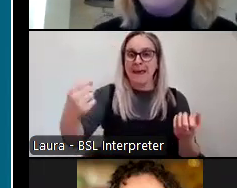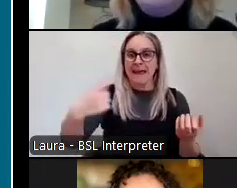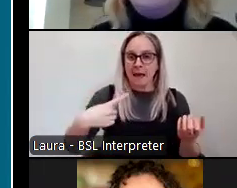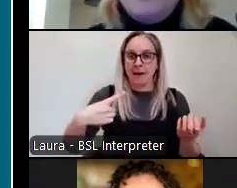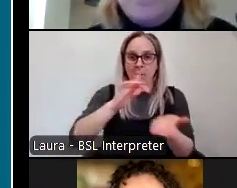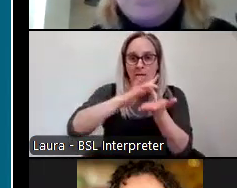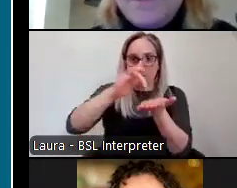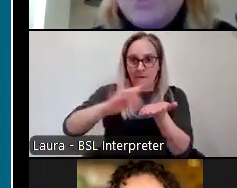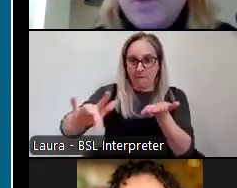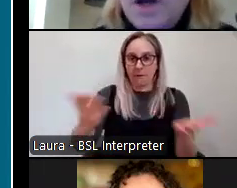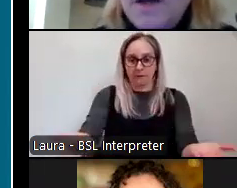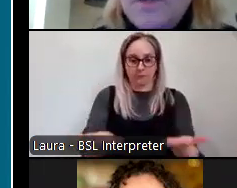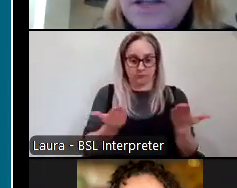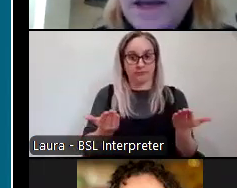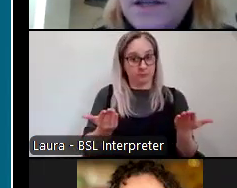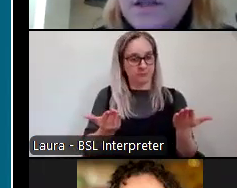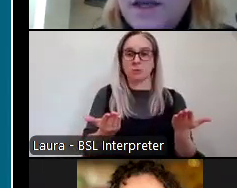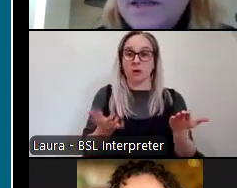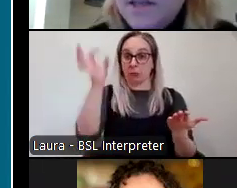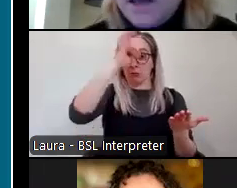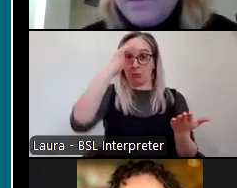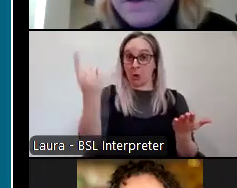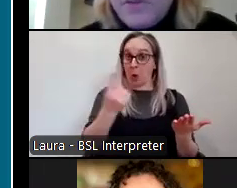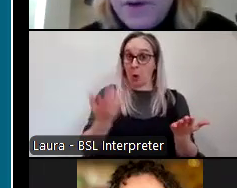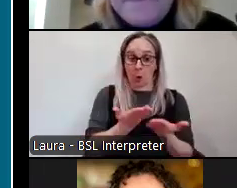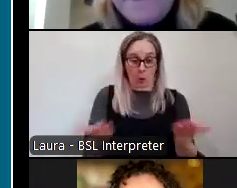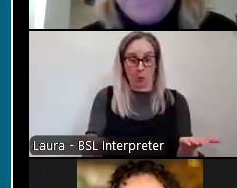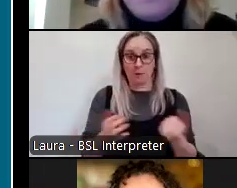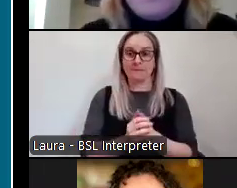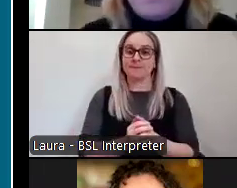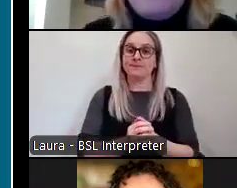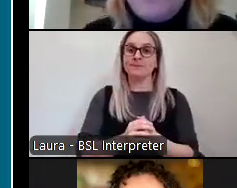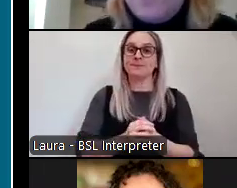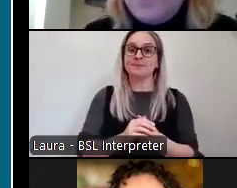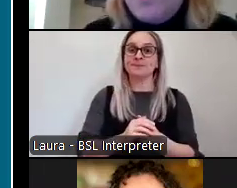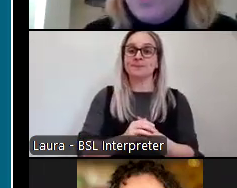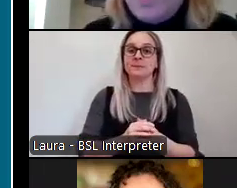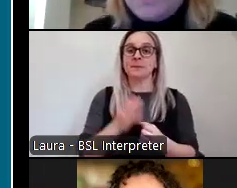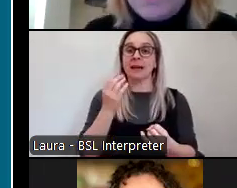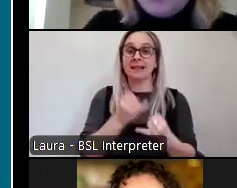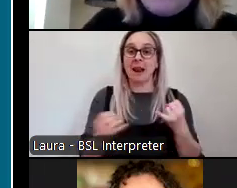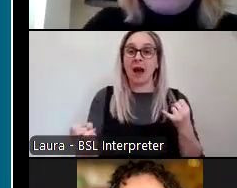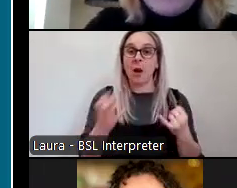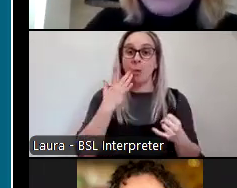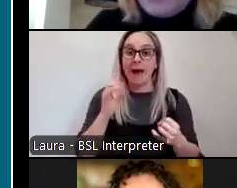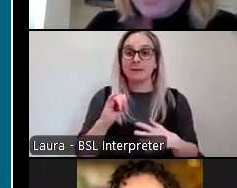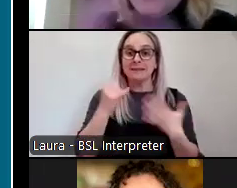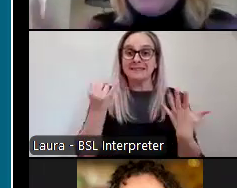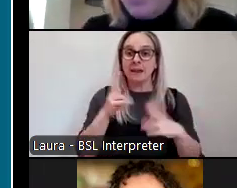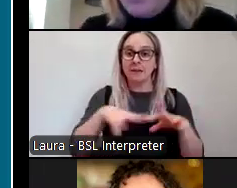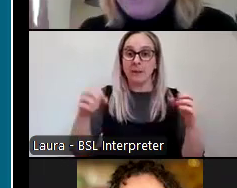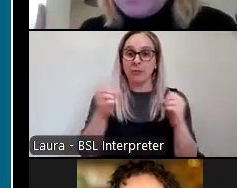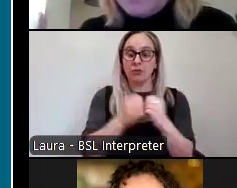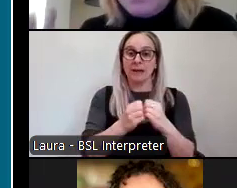CV. Stage 1 closing date is the 6th of February. Then we will assess your application. We